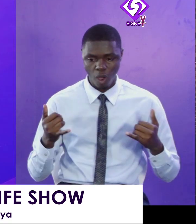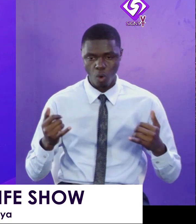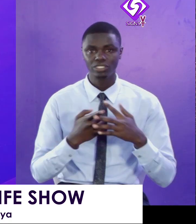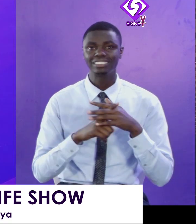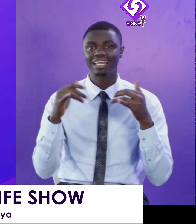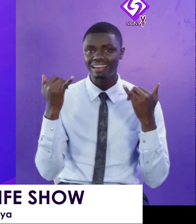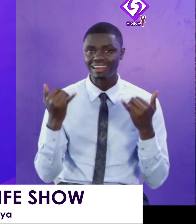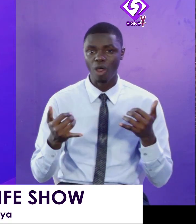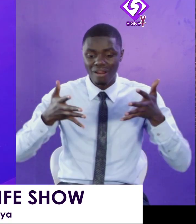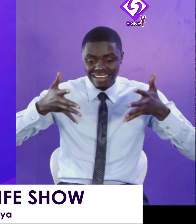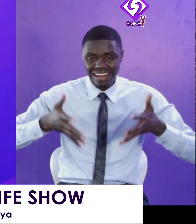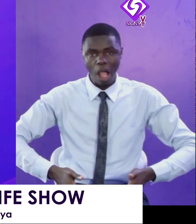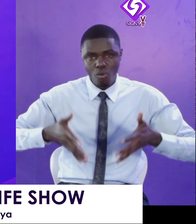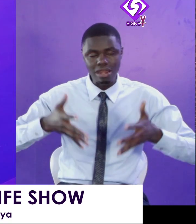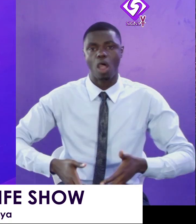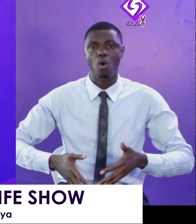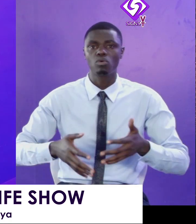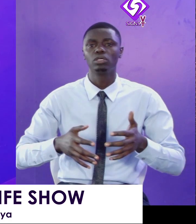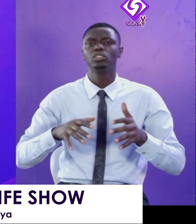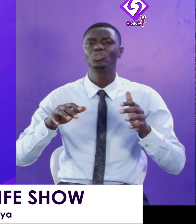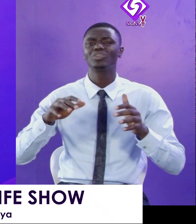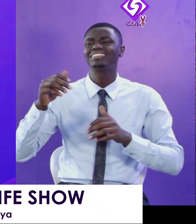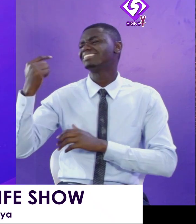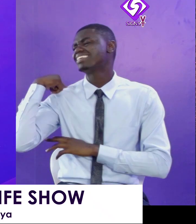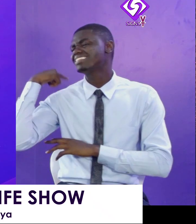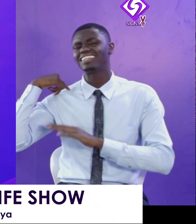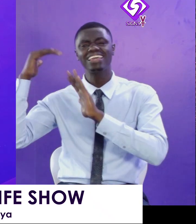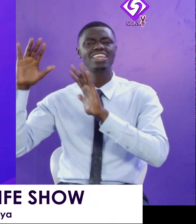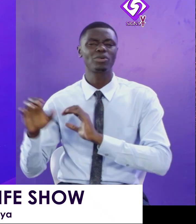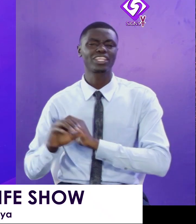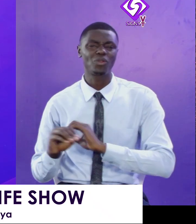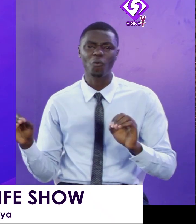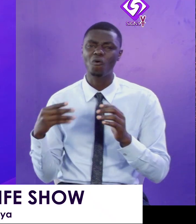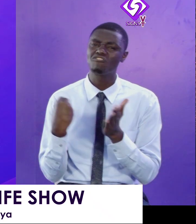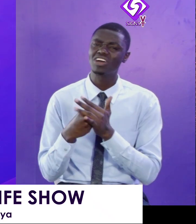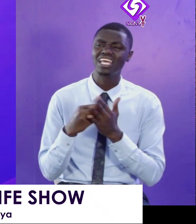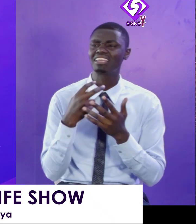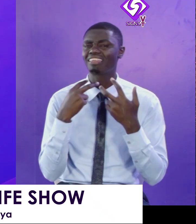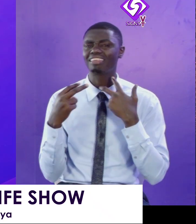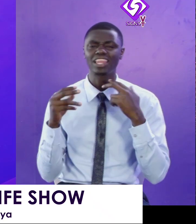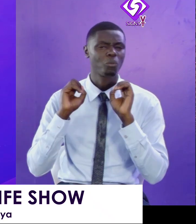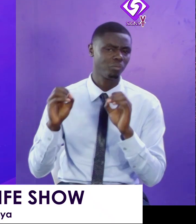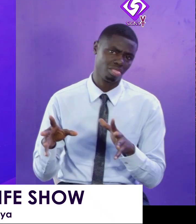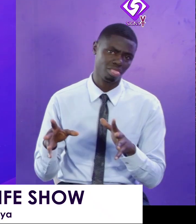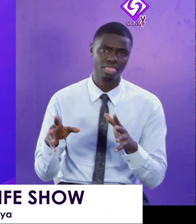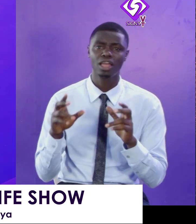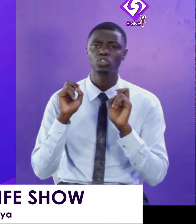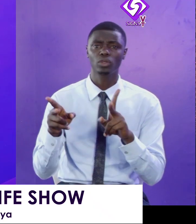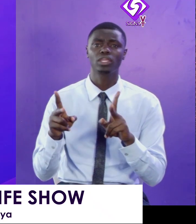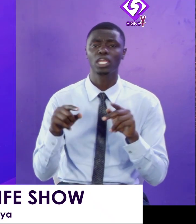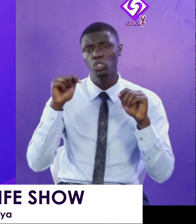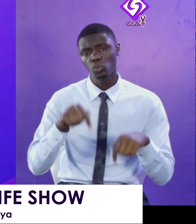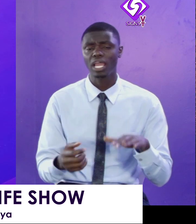now, right now. It doesn't matter yesterday where you've been financially. I'm helping you to demystify it